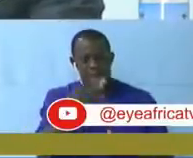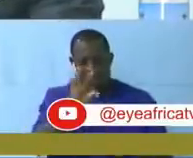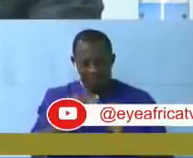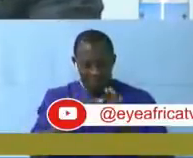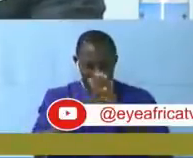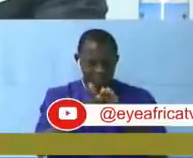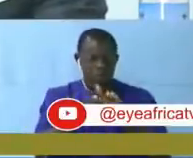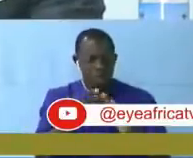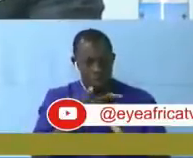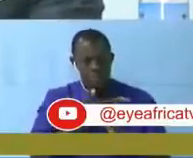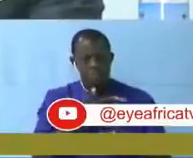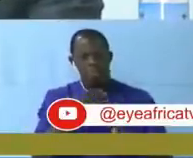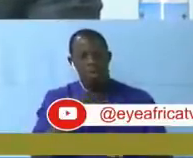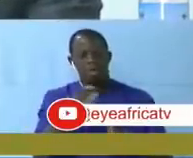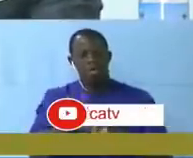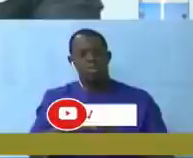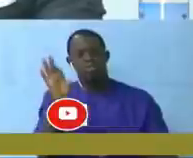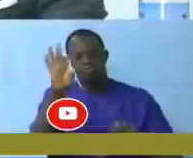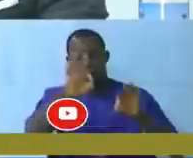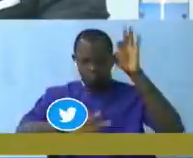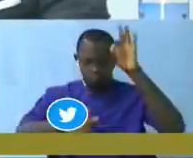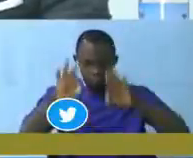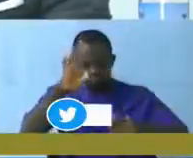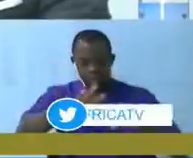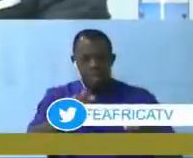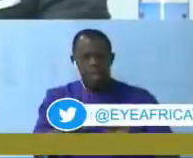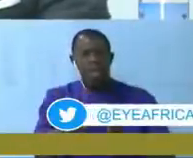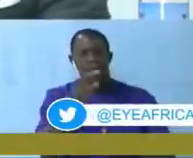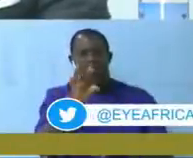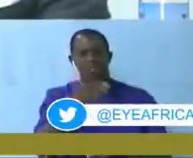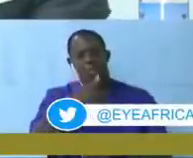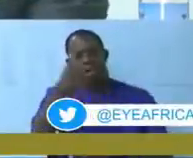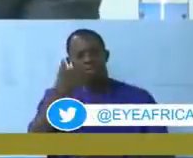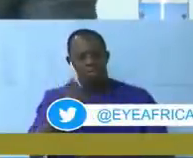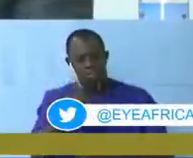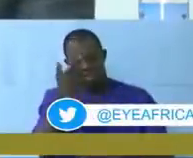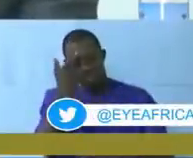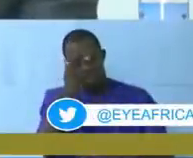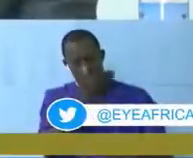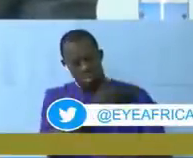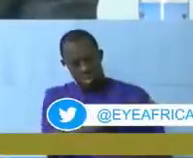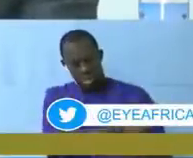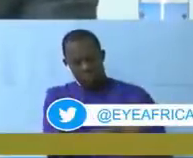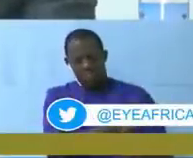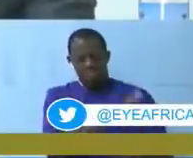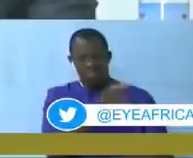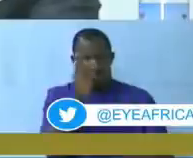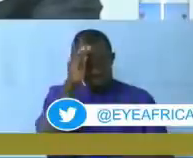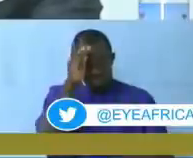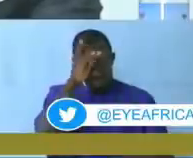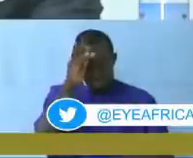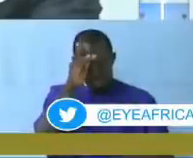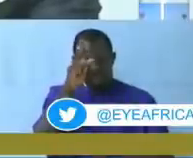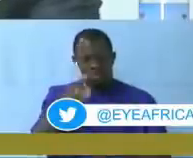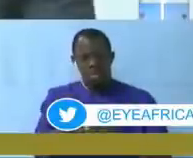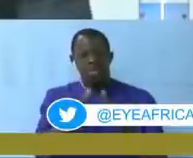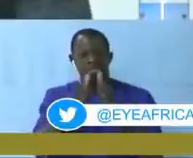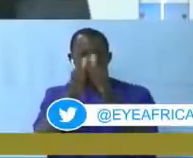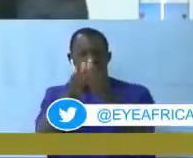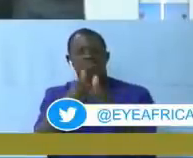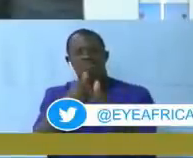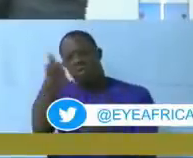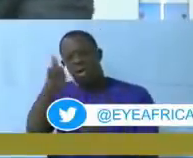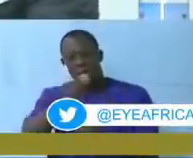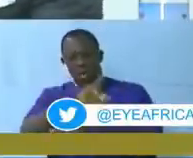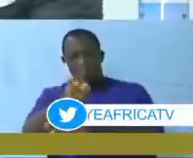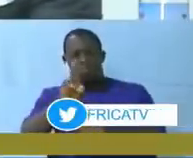sen parti pour ñu ñaka sen place su féké né dañ bayyi sen parti dem ci benen mu ngi melni liggéey bobu